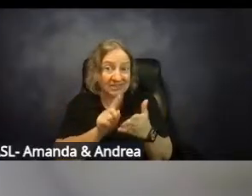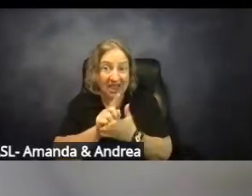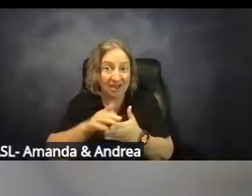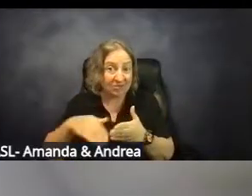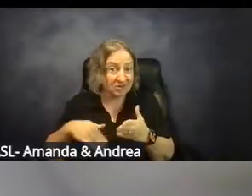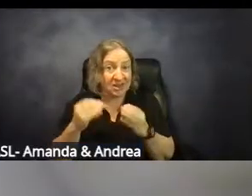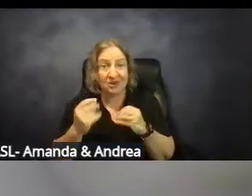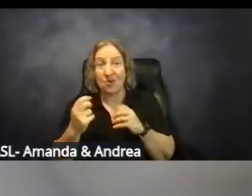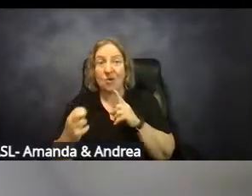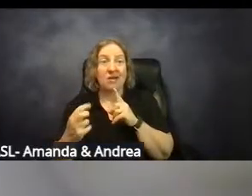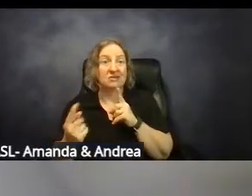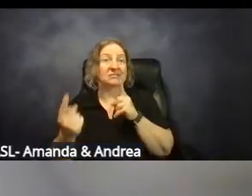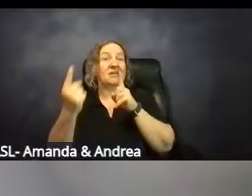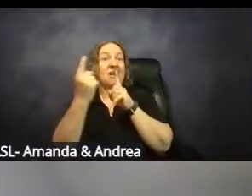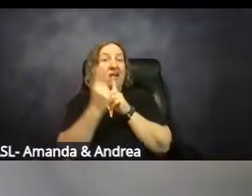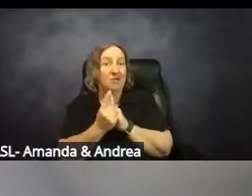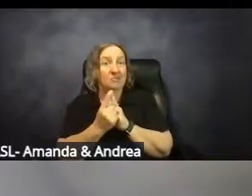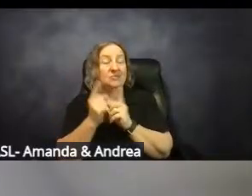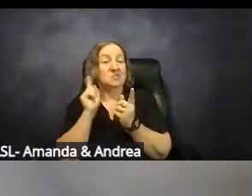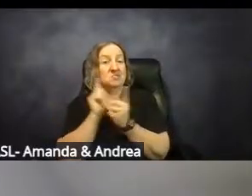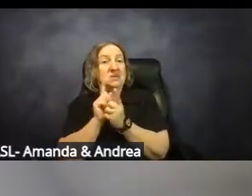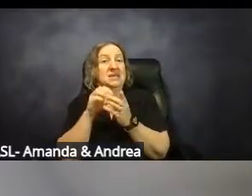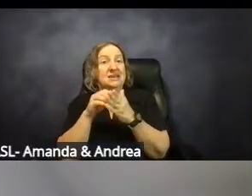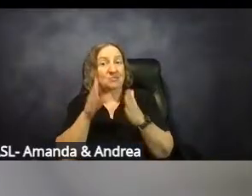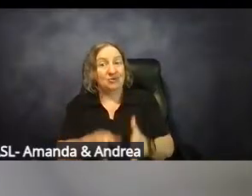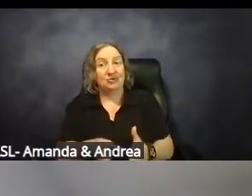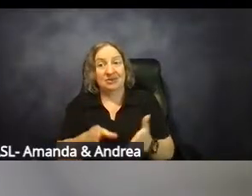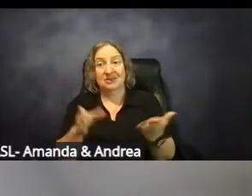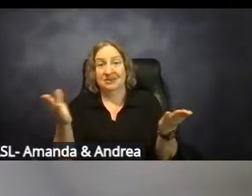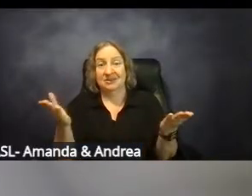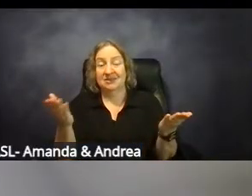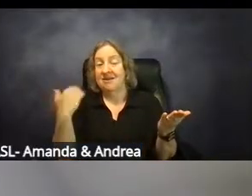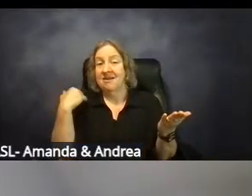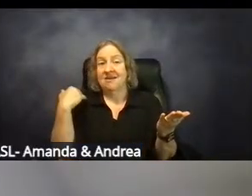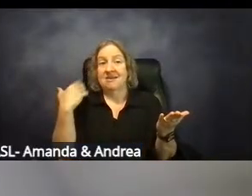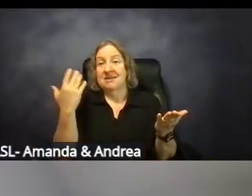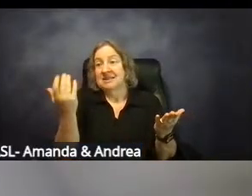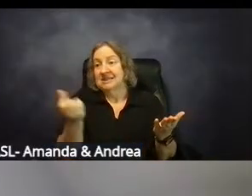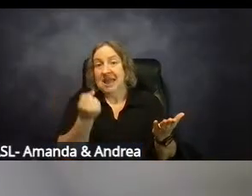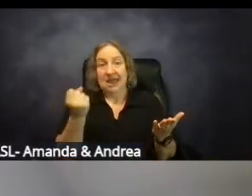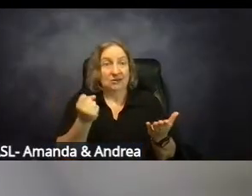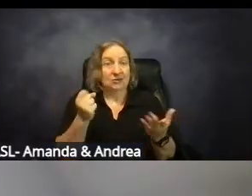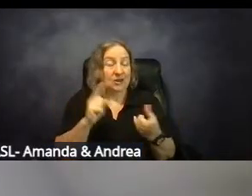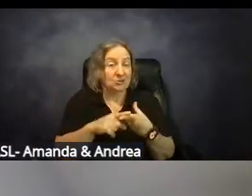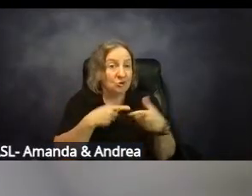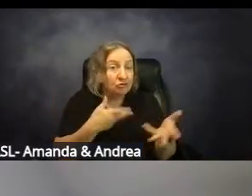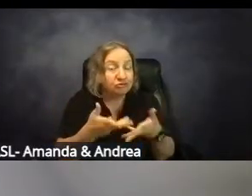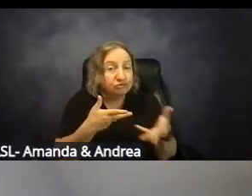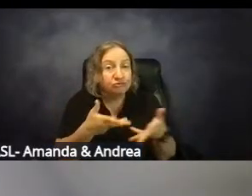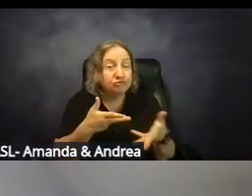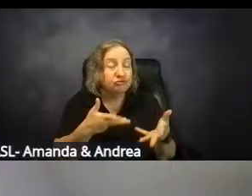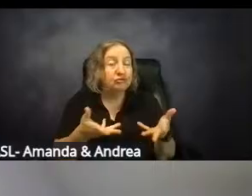out to Esther Sharp Park on Saturday to engage with us.